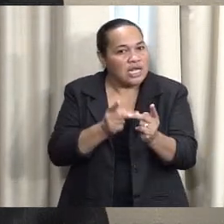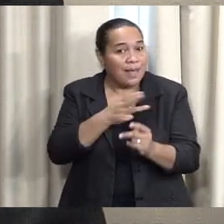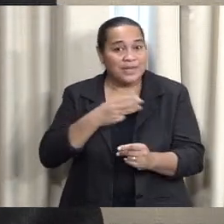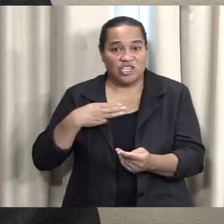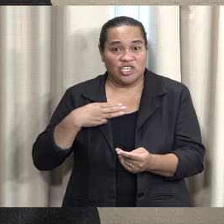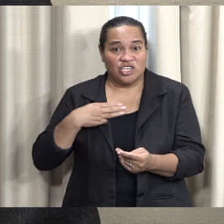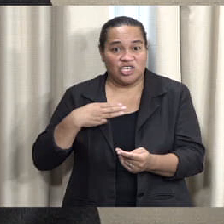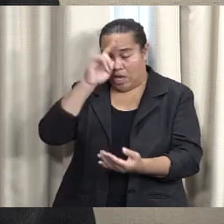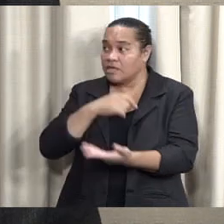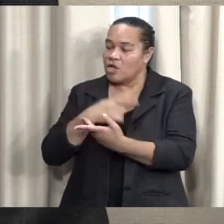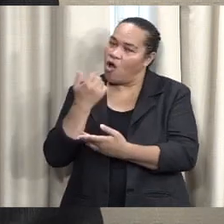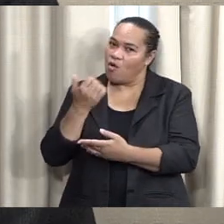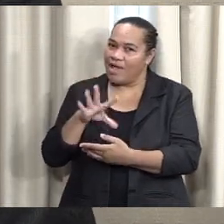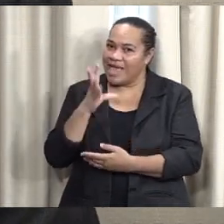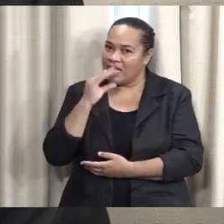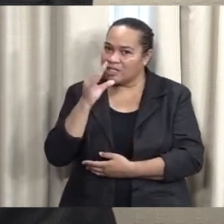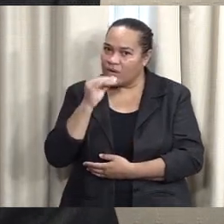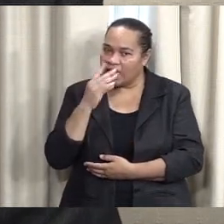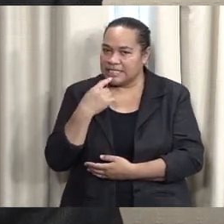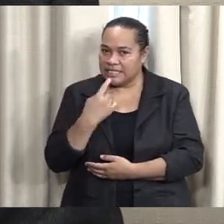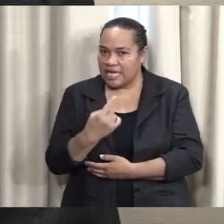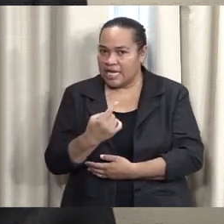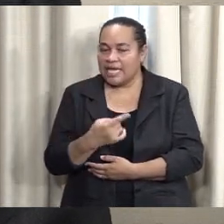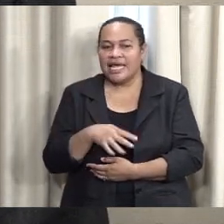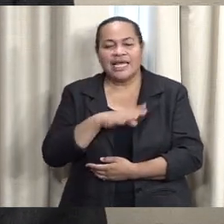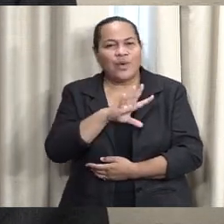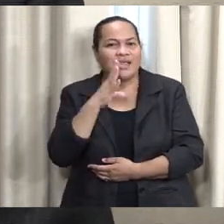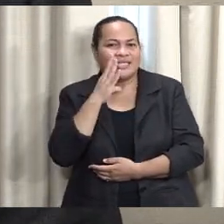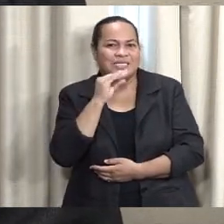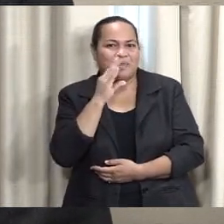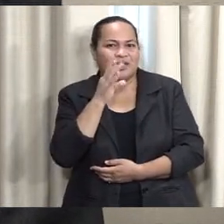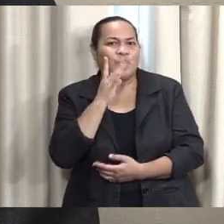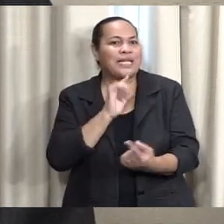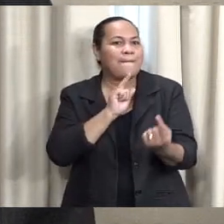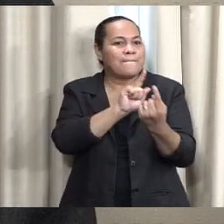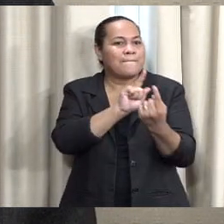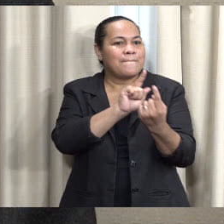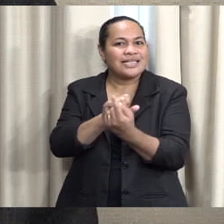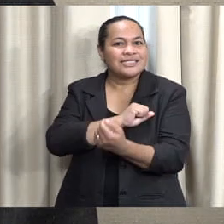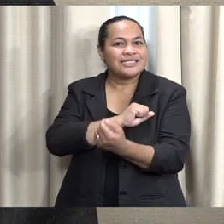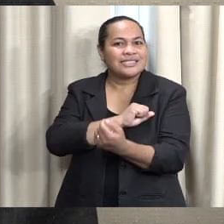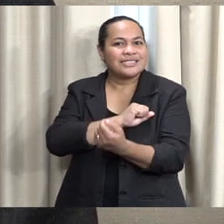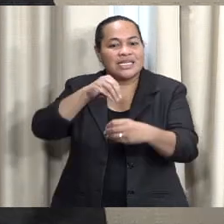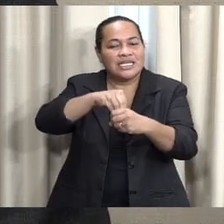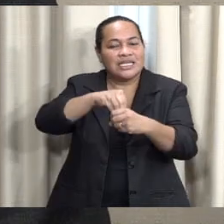already articulated that in his address when he was meeting the staff of his